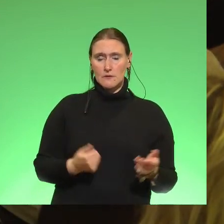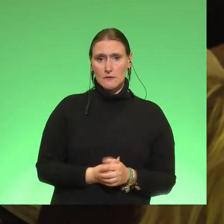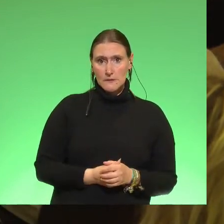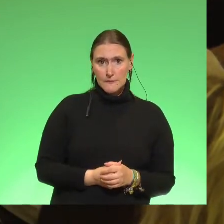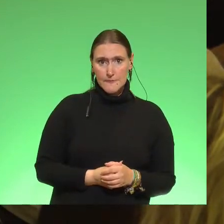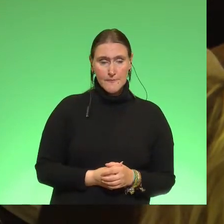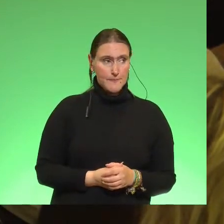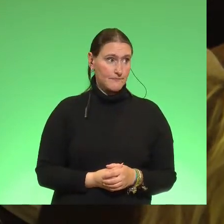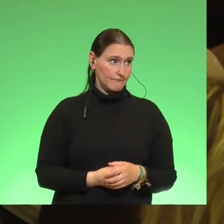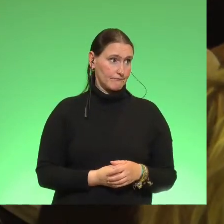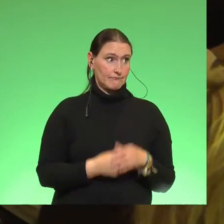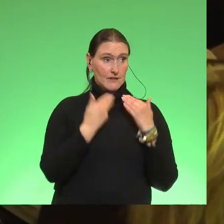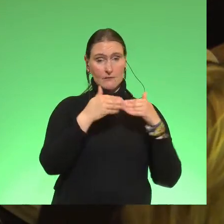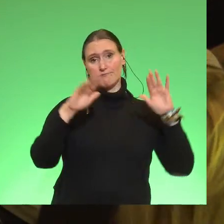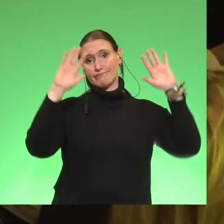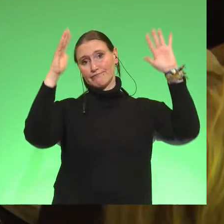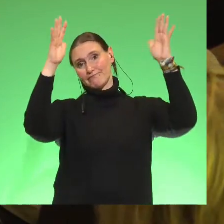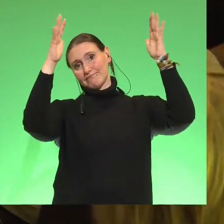yeah.